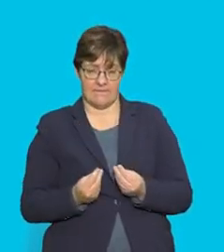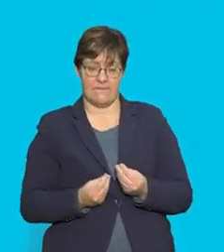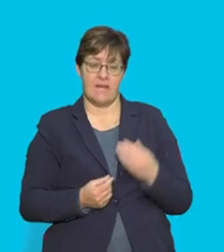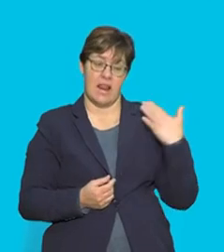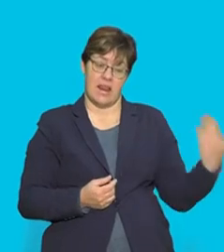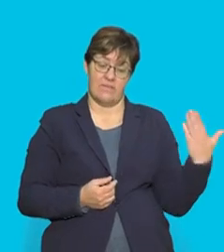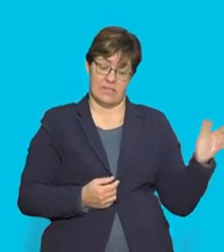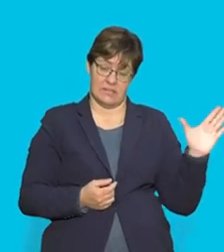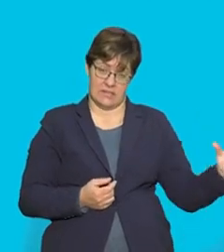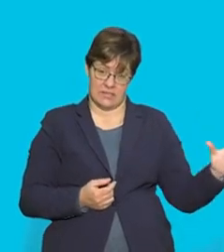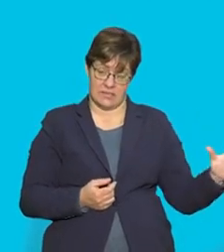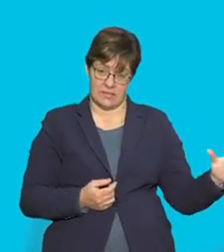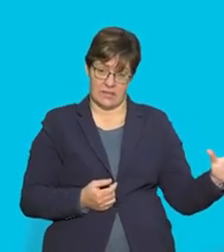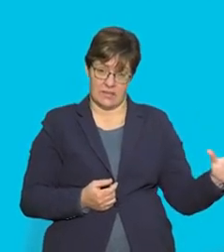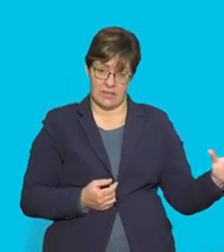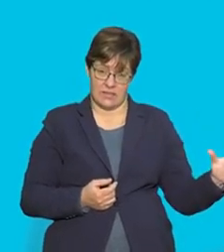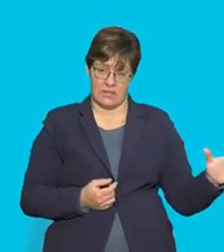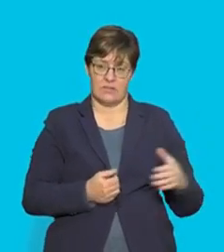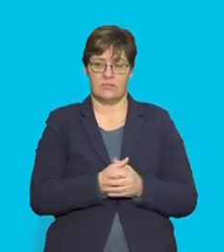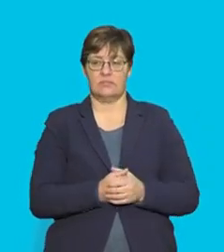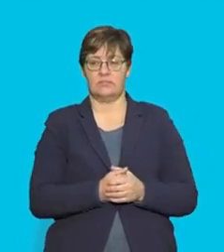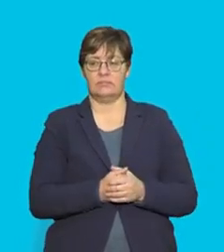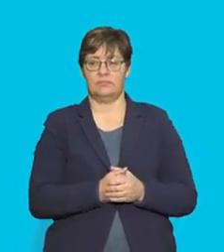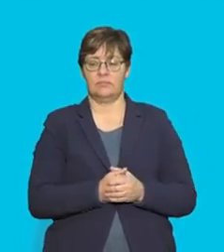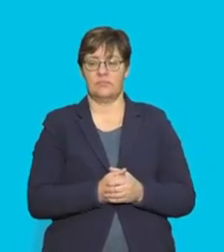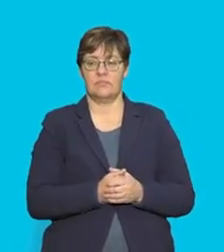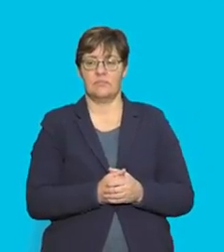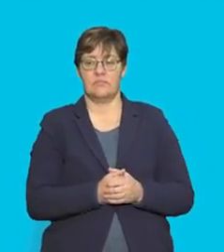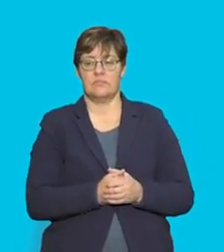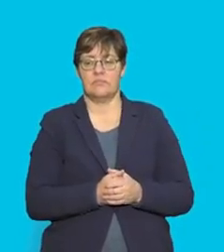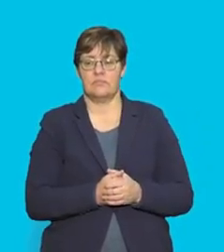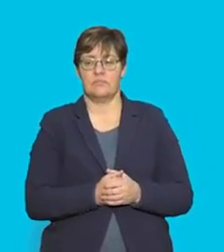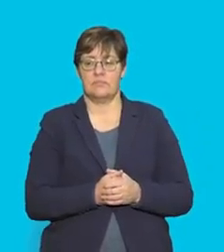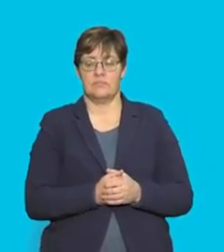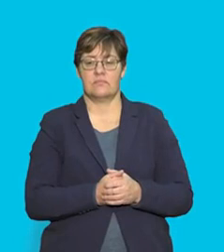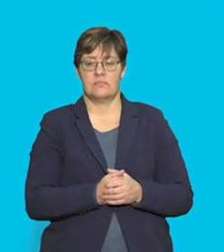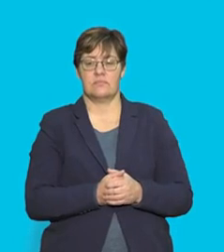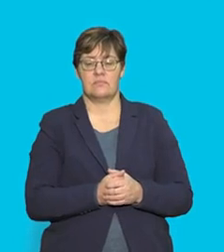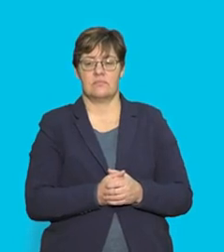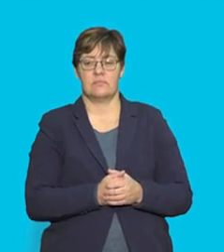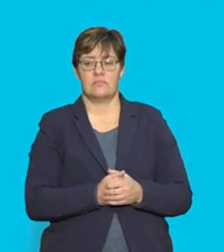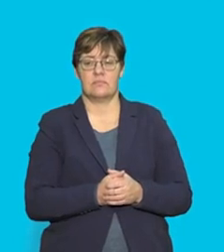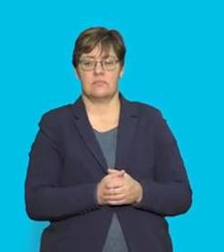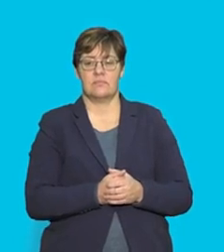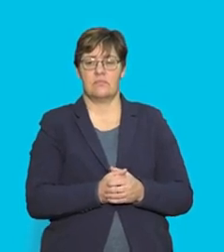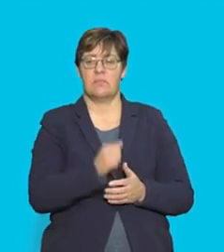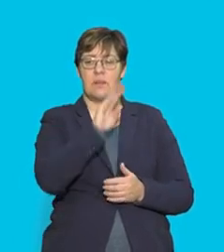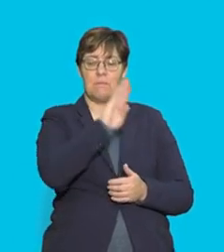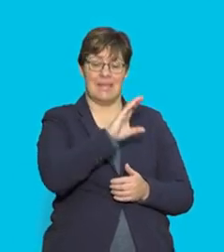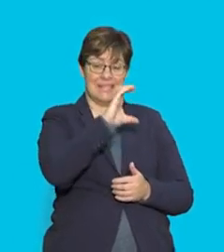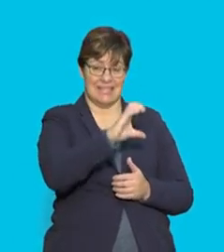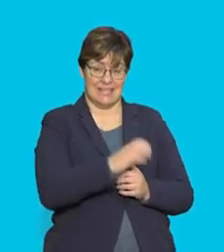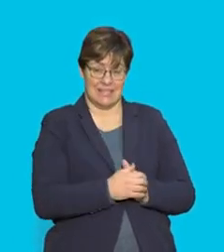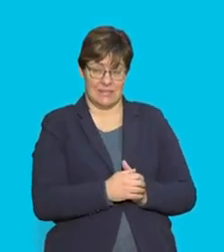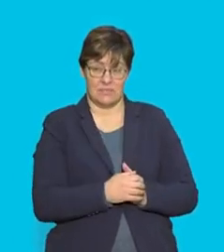what I will have on the left-hand side if I call it my left-hand side. And by the way, my left-hand side